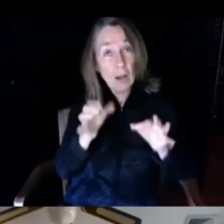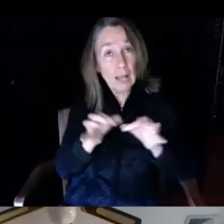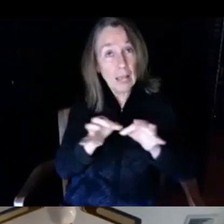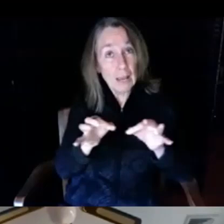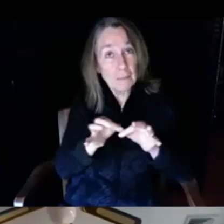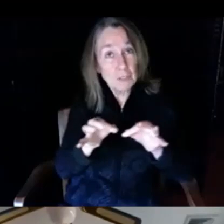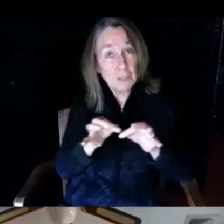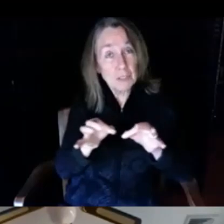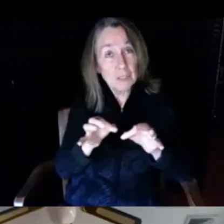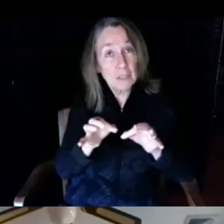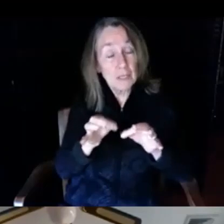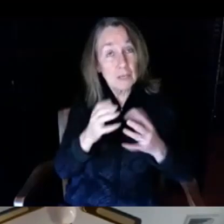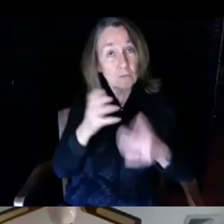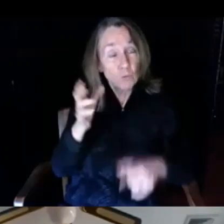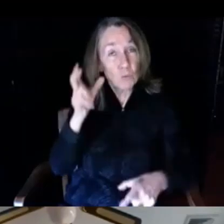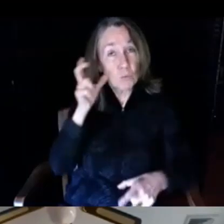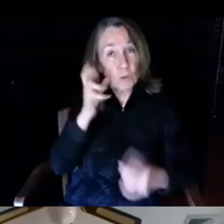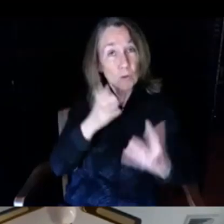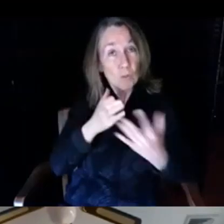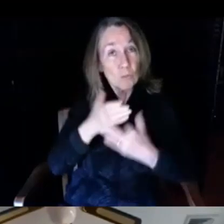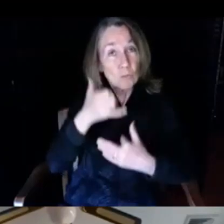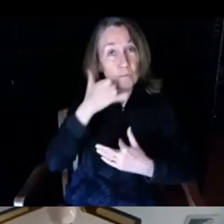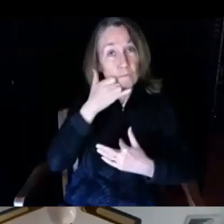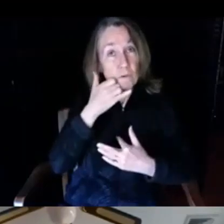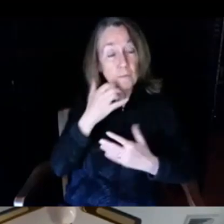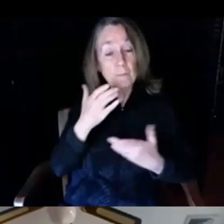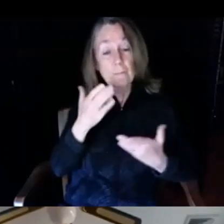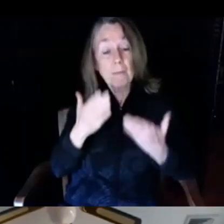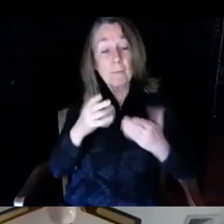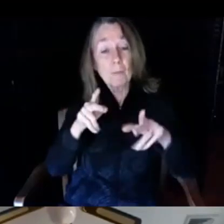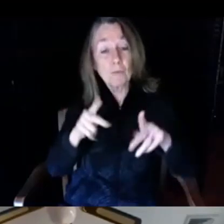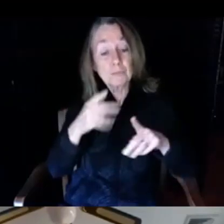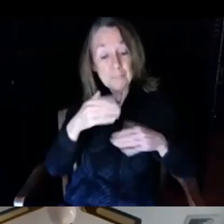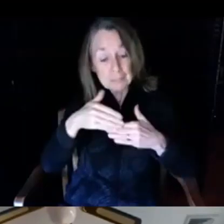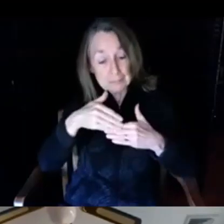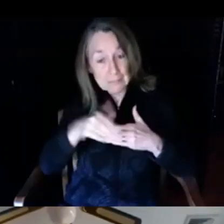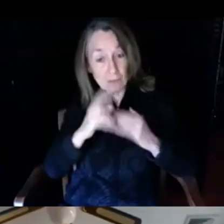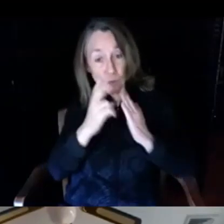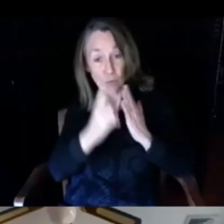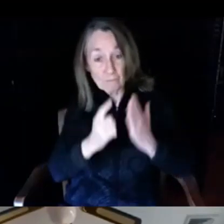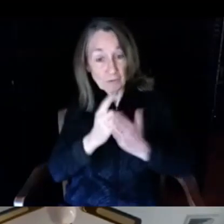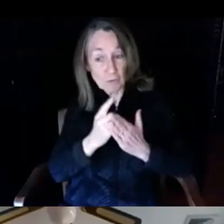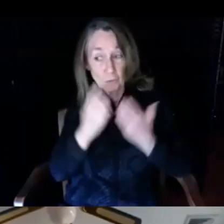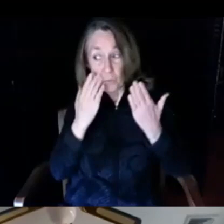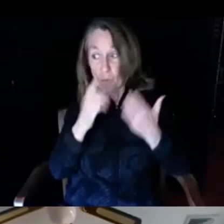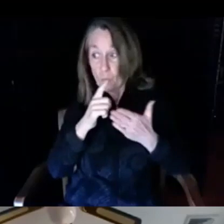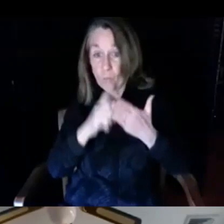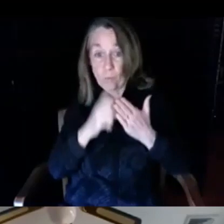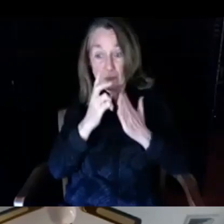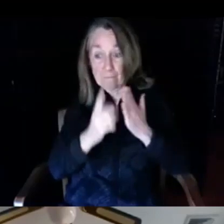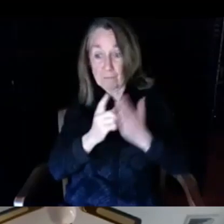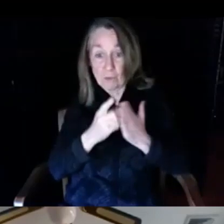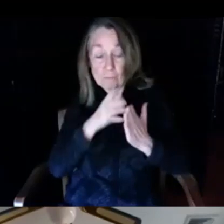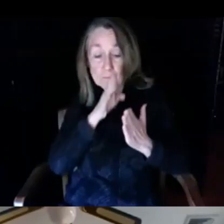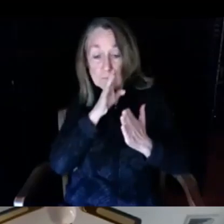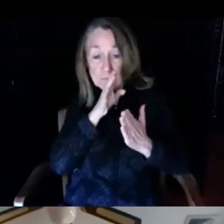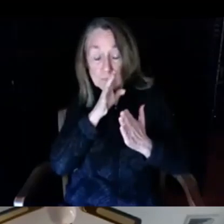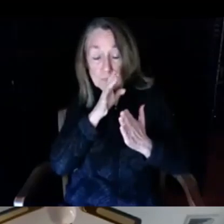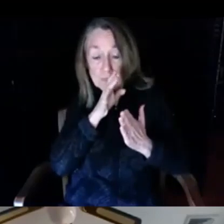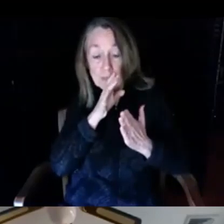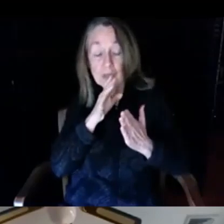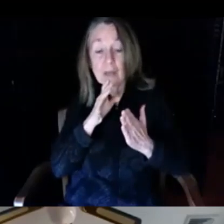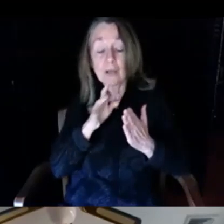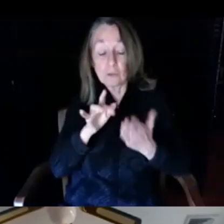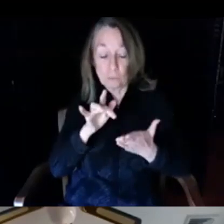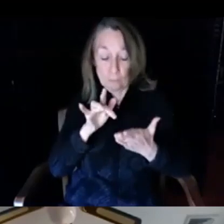listen through the phone, let's say somebody sent you a video and you have no idea what that video is saying, you hit the little